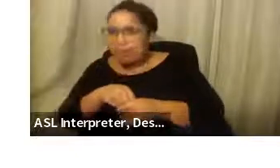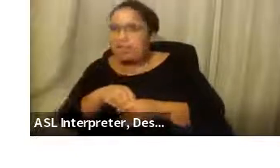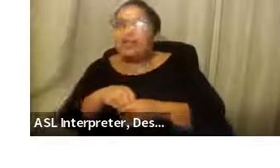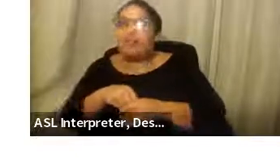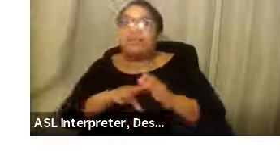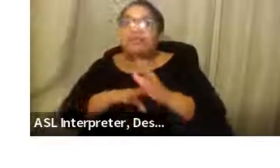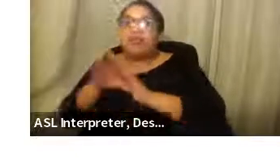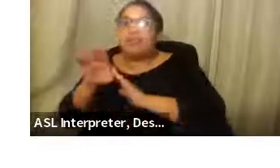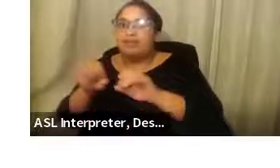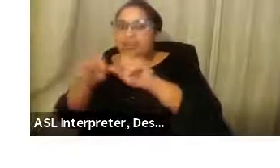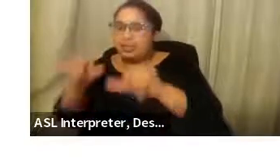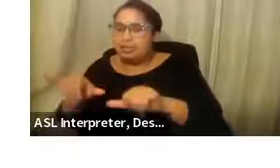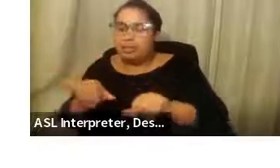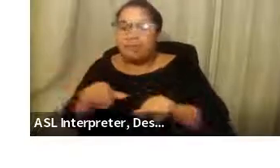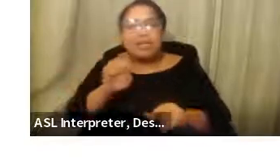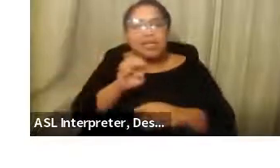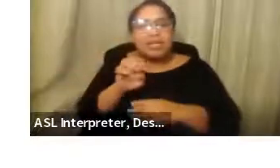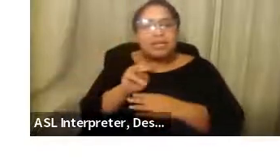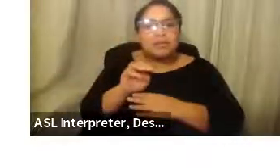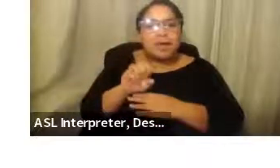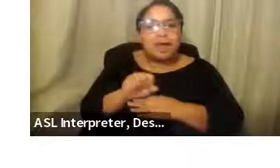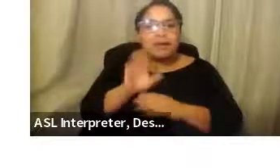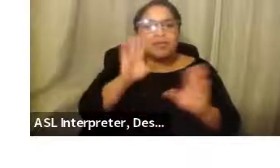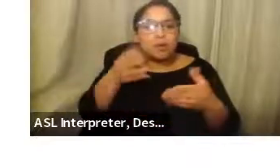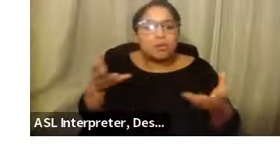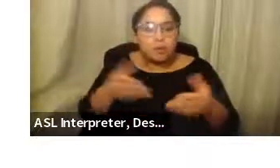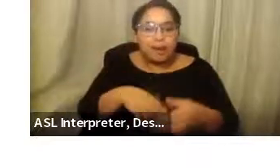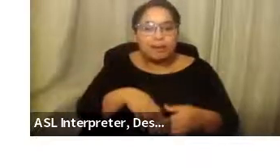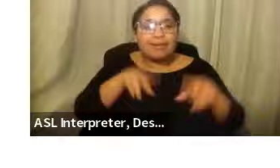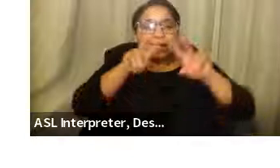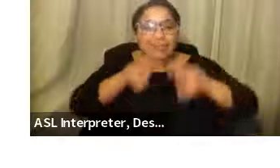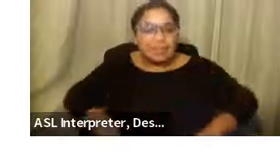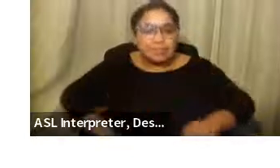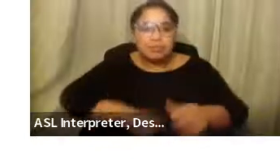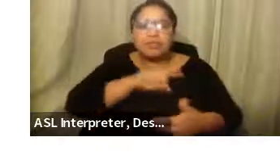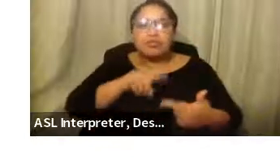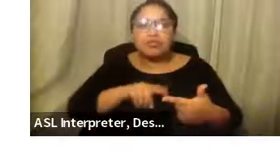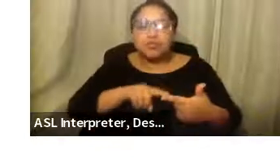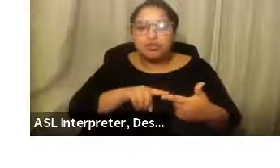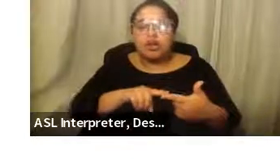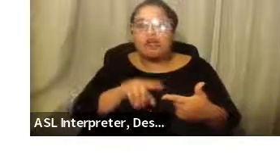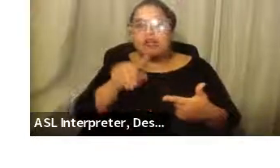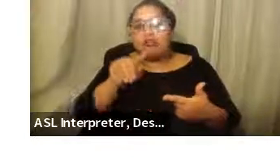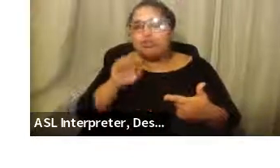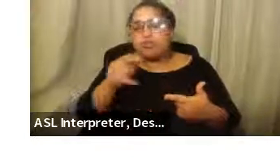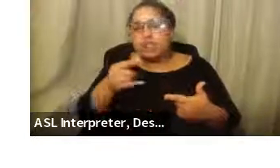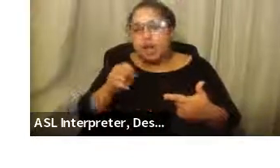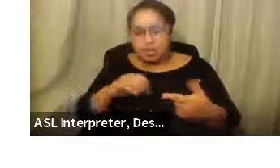What EMS does do is focus on assessment, triage, and navigating people to the